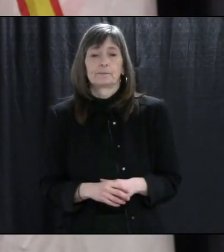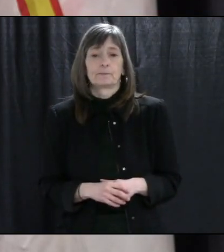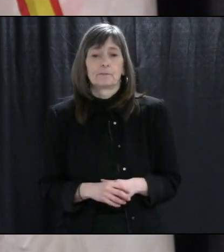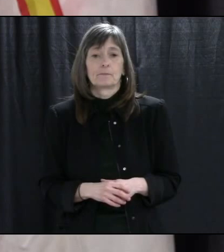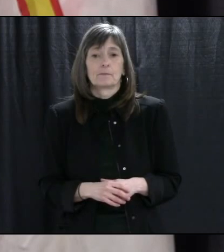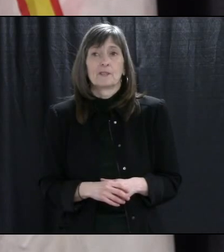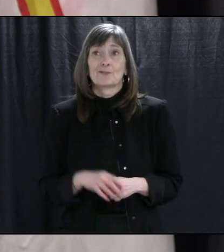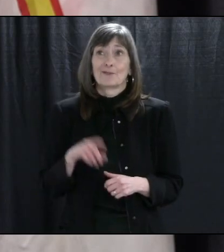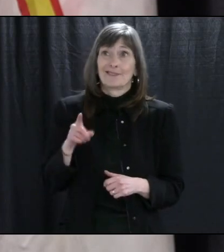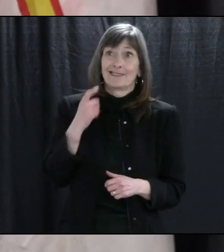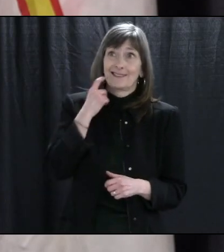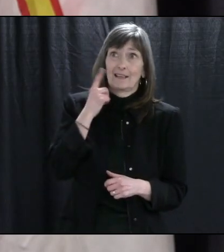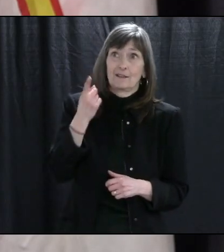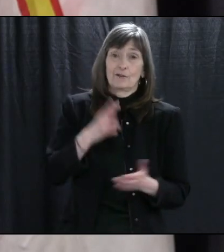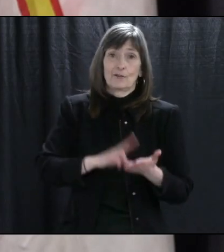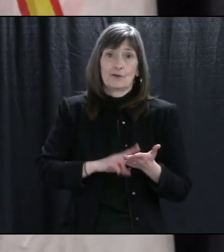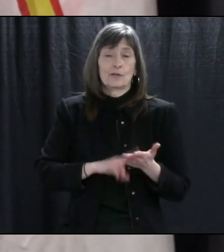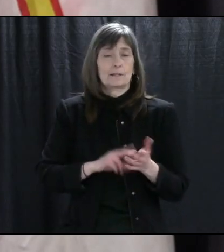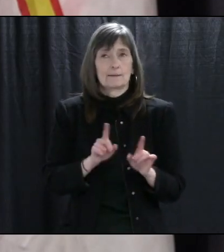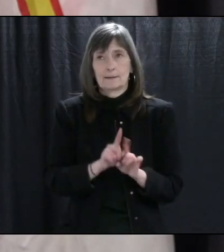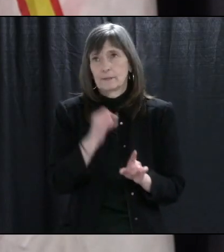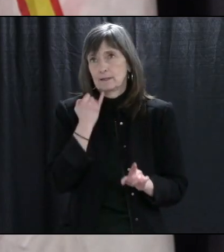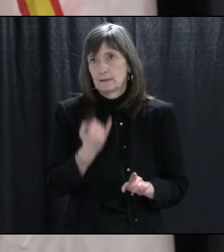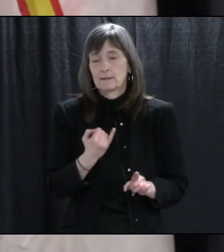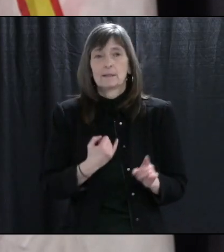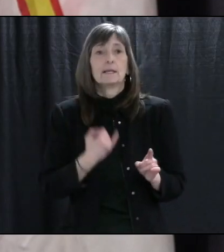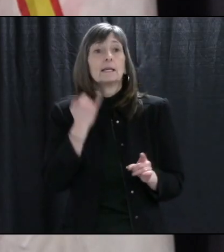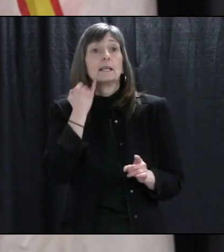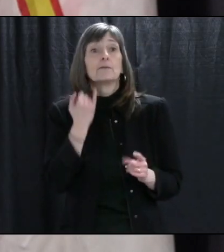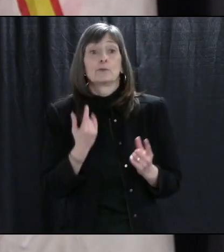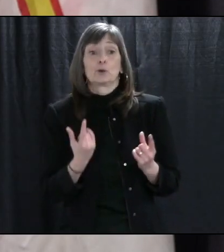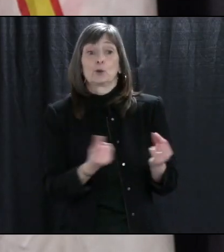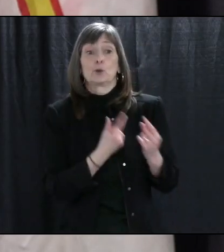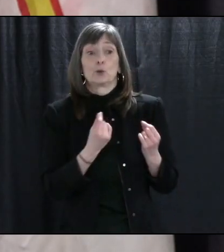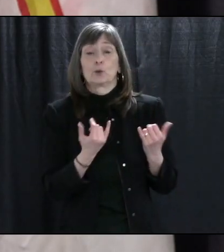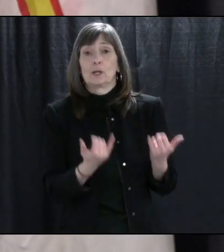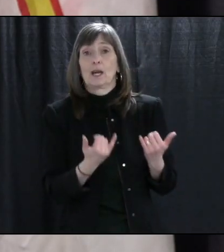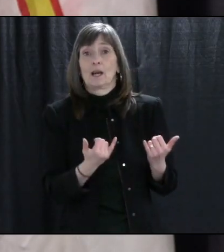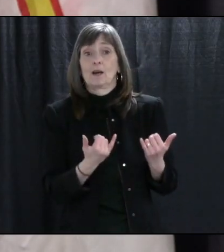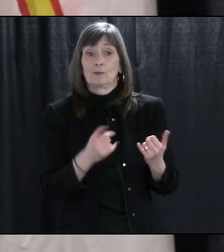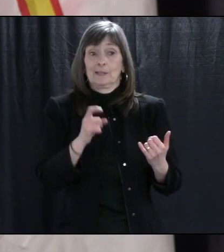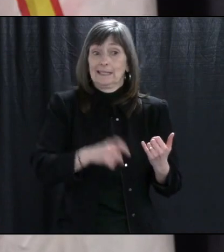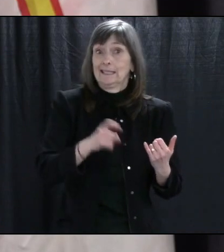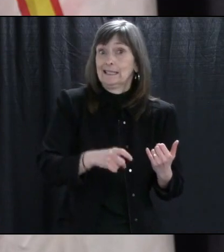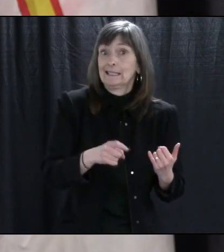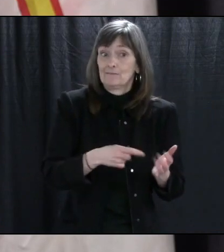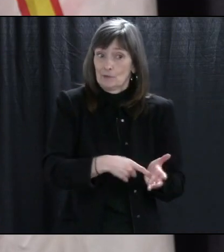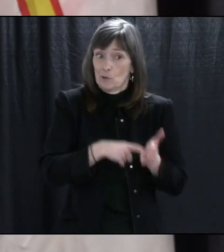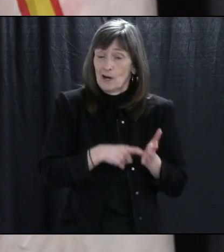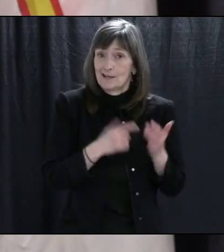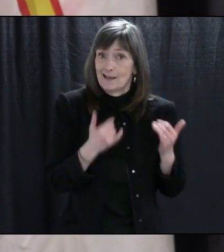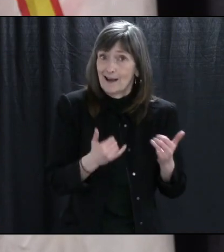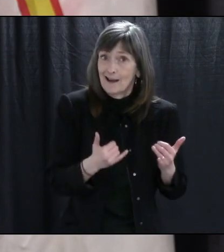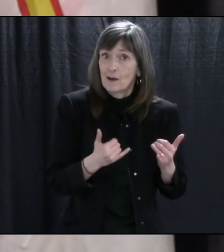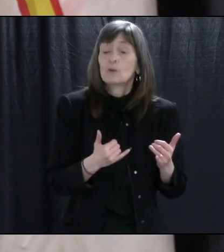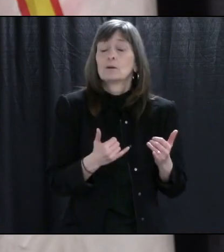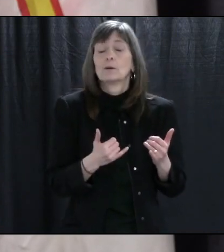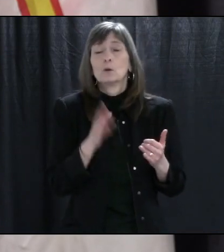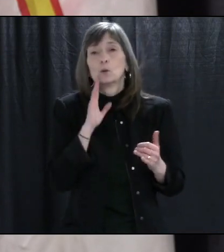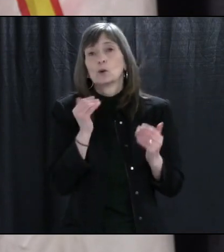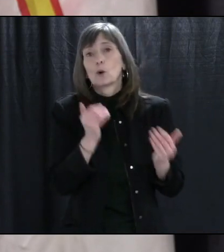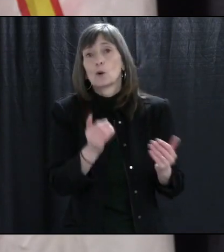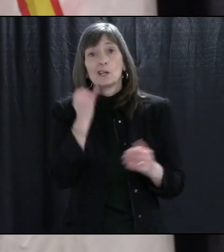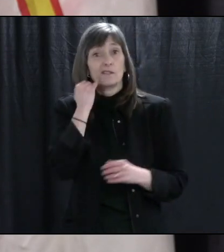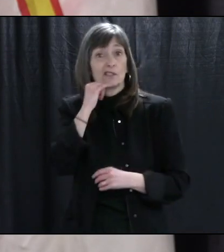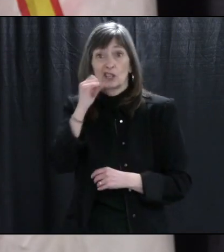contracts like you've just mentioned is the same thing, is that anything we do right now, if it's something that we would need, require at this particular point in time, if